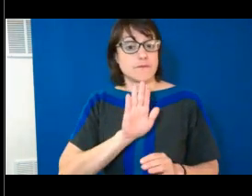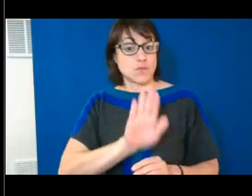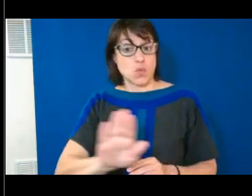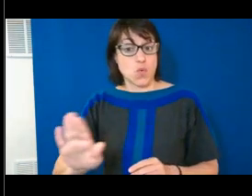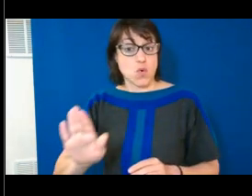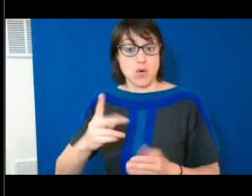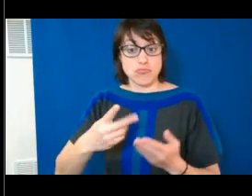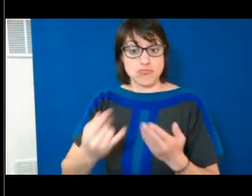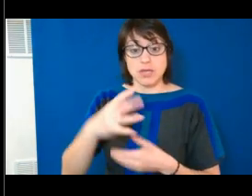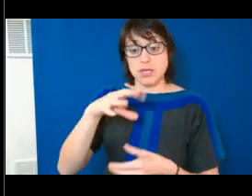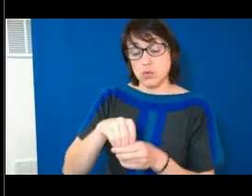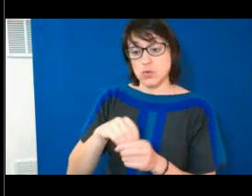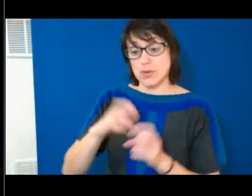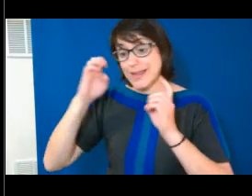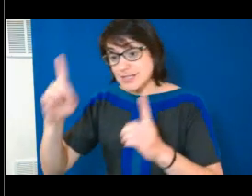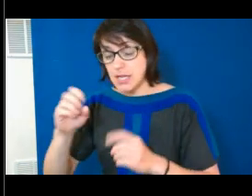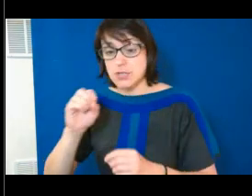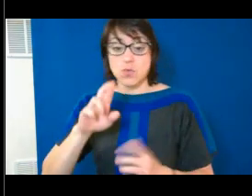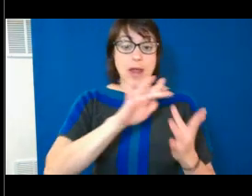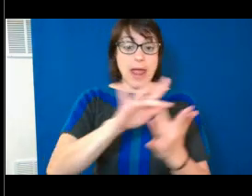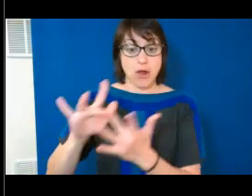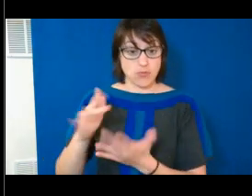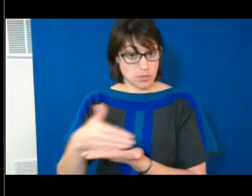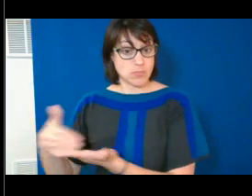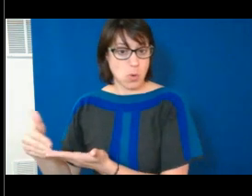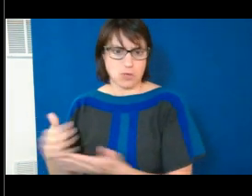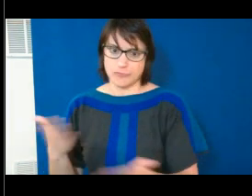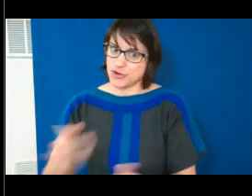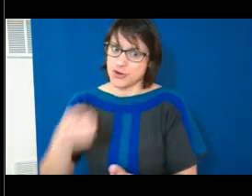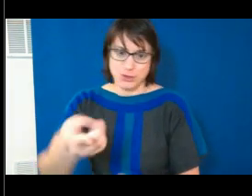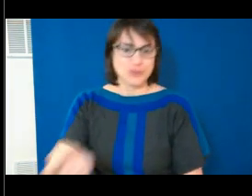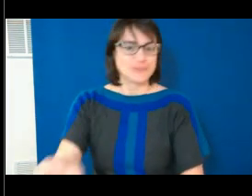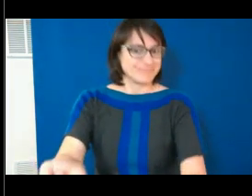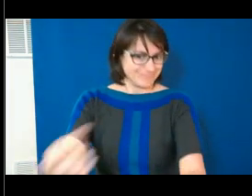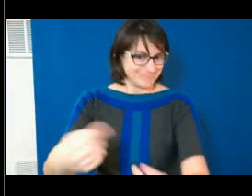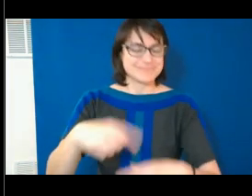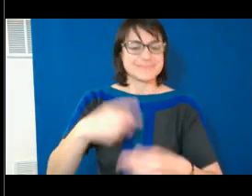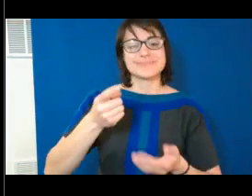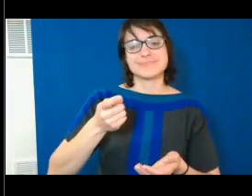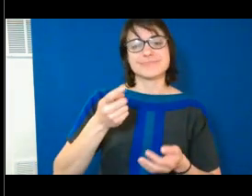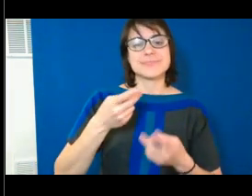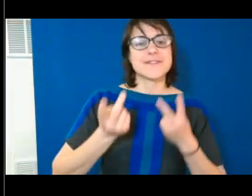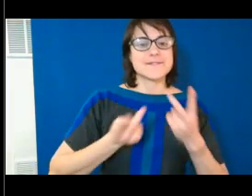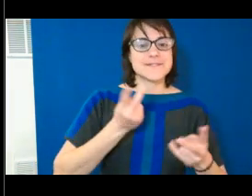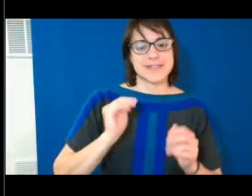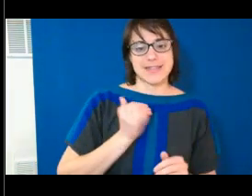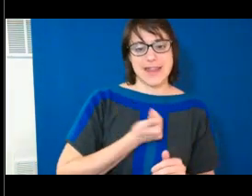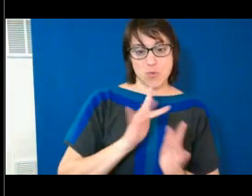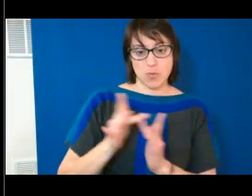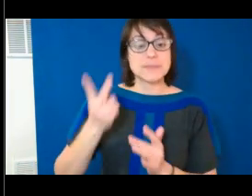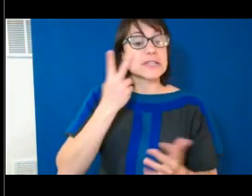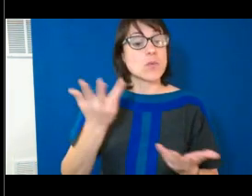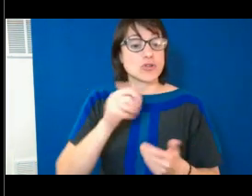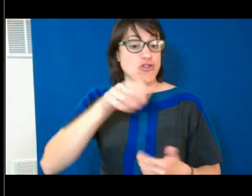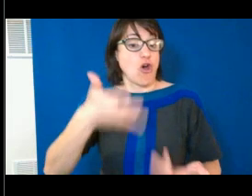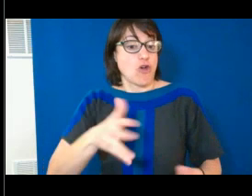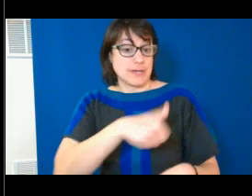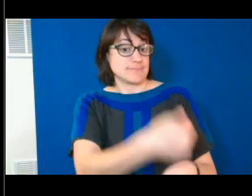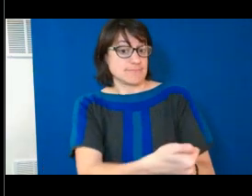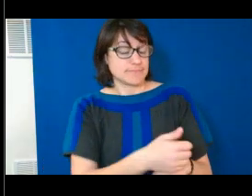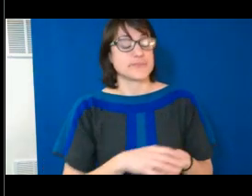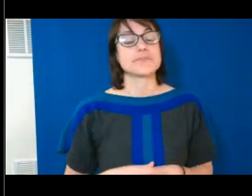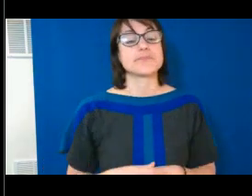education or outreach components, I do encourage you to visit our website to see what may already exist. And one particular fun